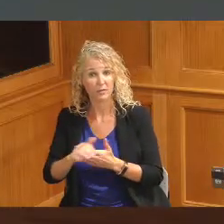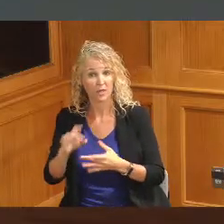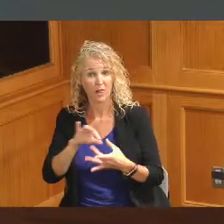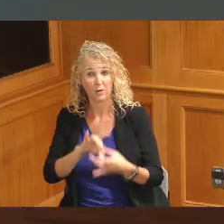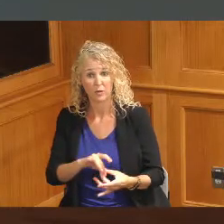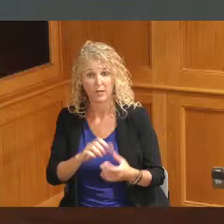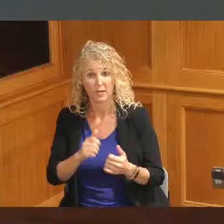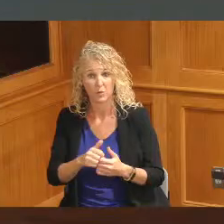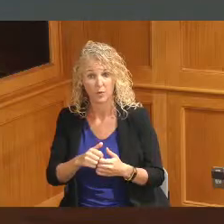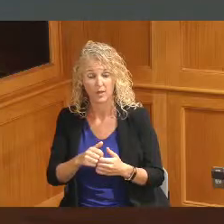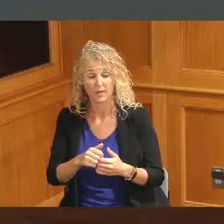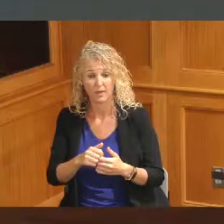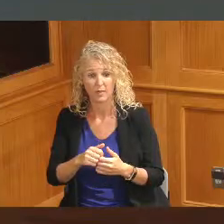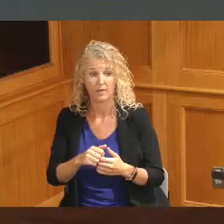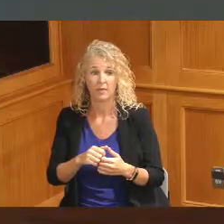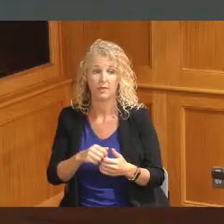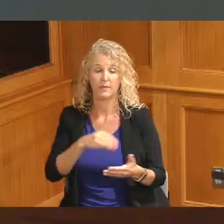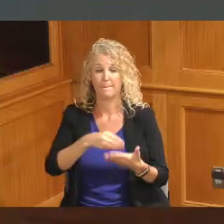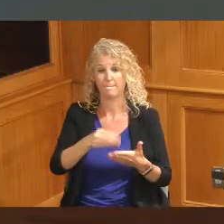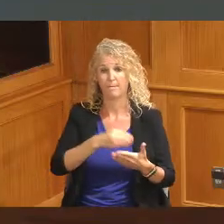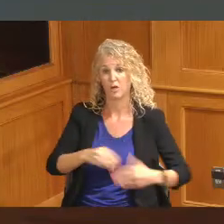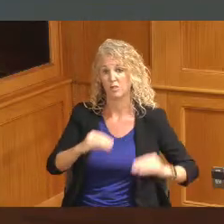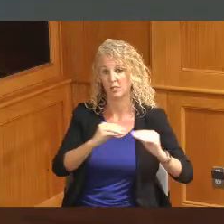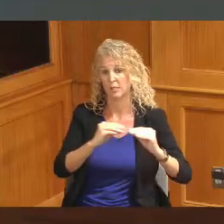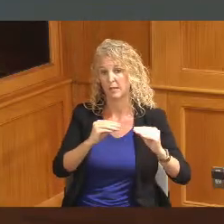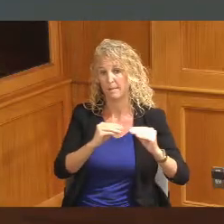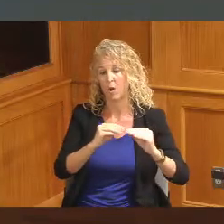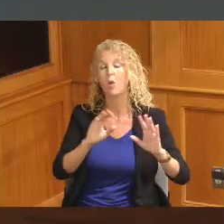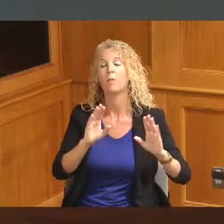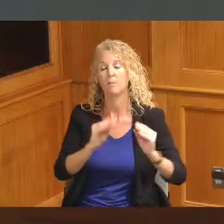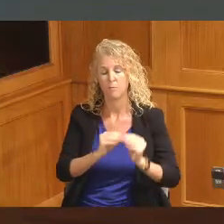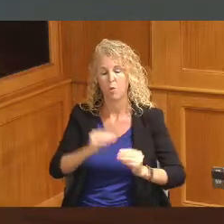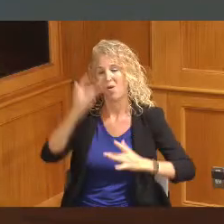to the additional appropriation of some additional sick leave